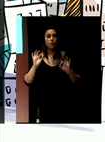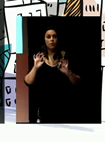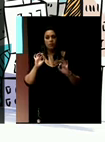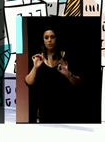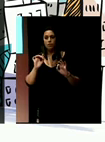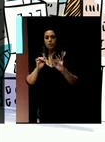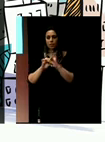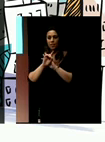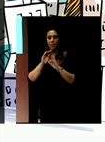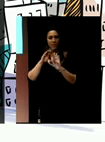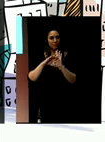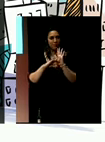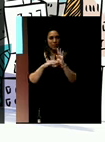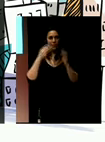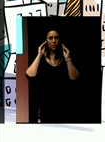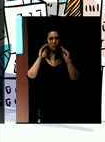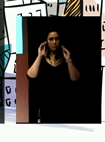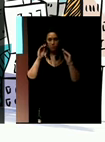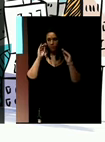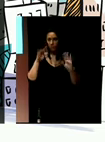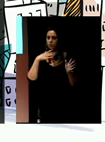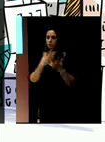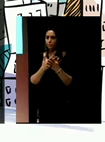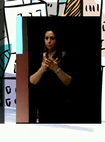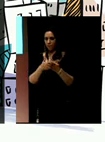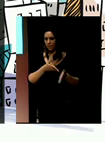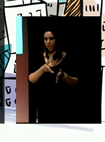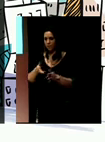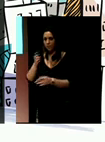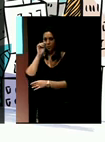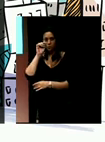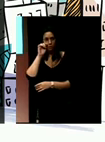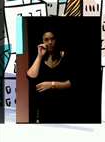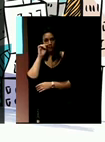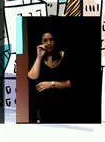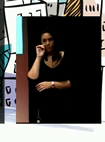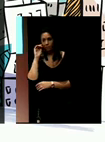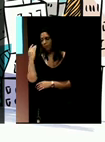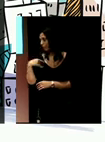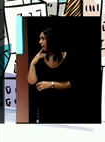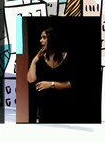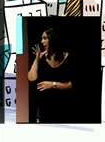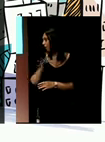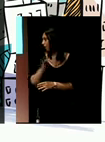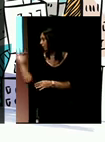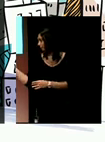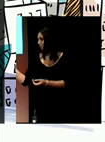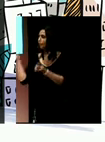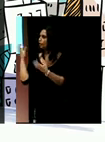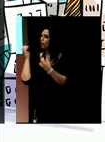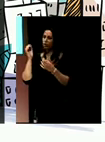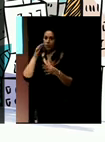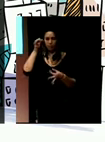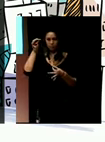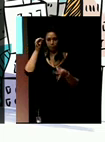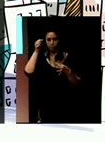They have developed programs, training programs. They have certified tourist destinations, and Eugenia will give